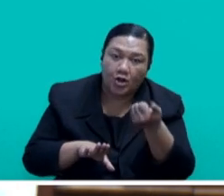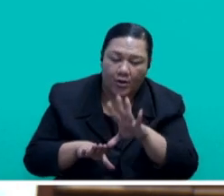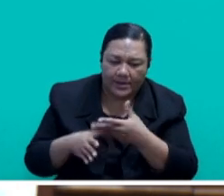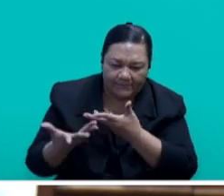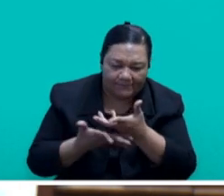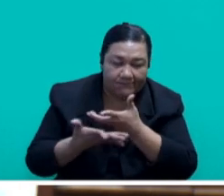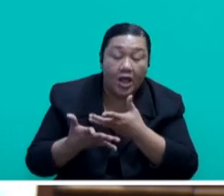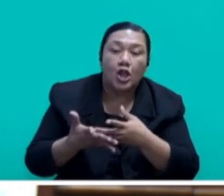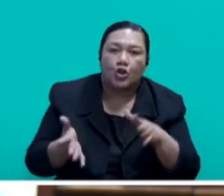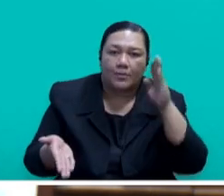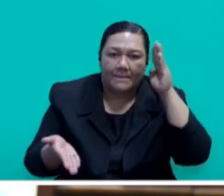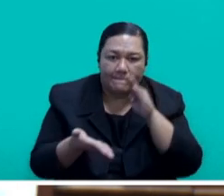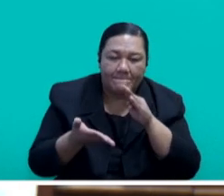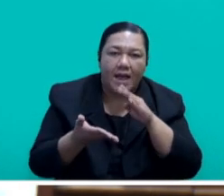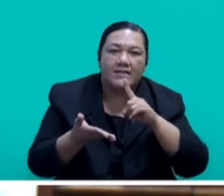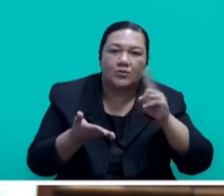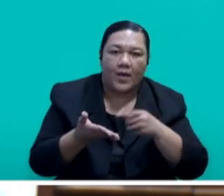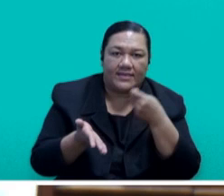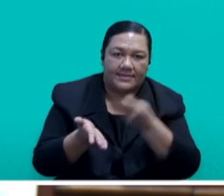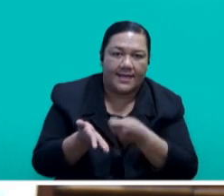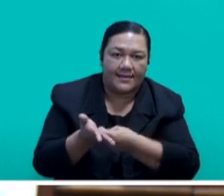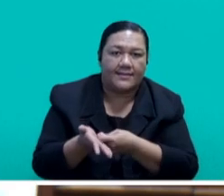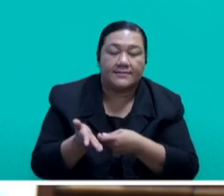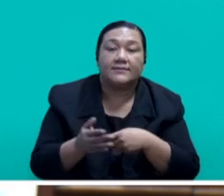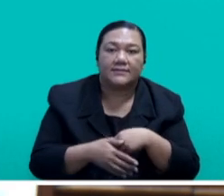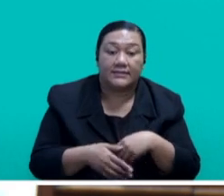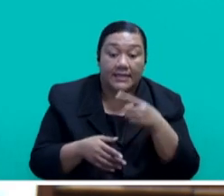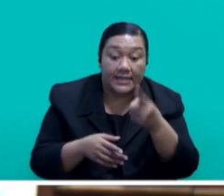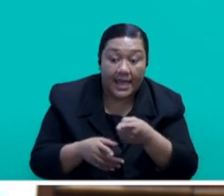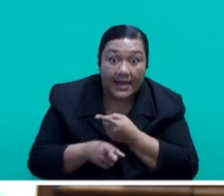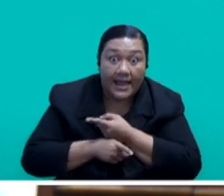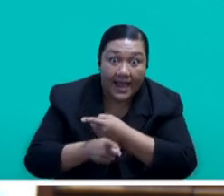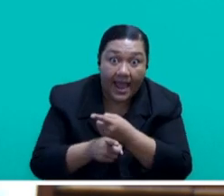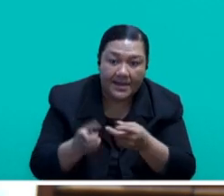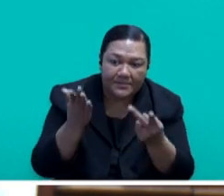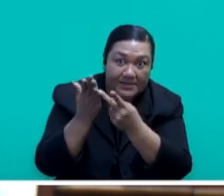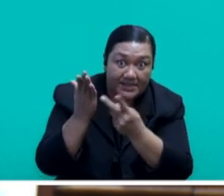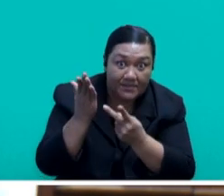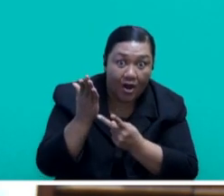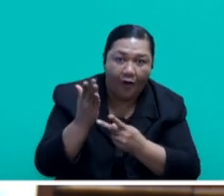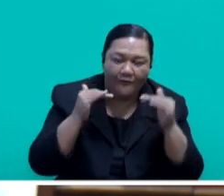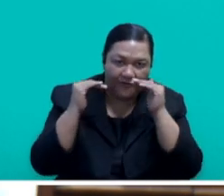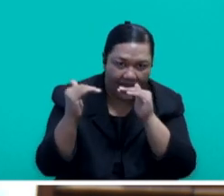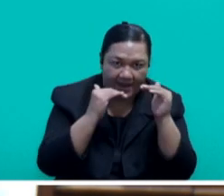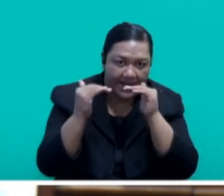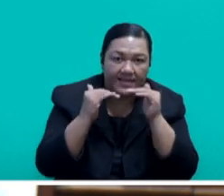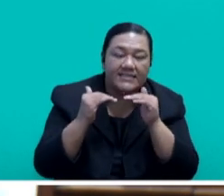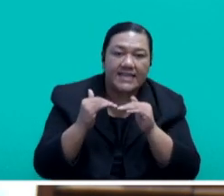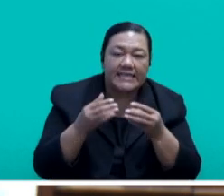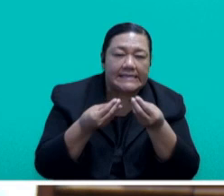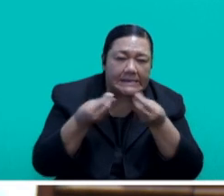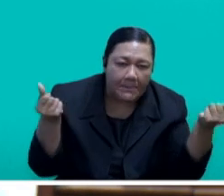evasion. The revenue policy reforms are guided by the principles of fairness,